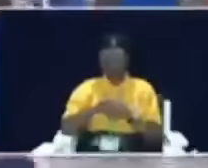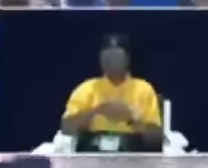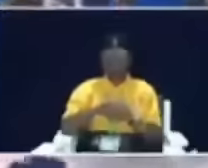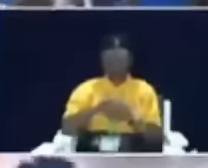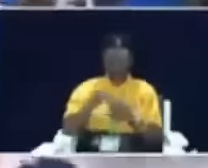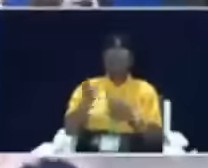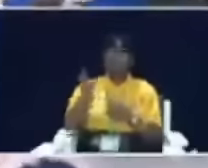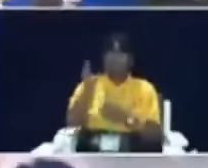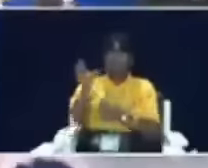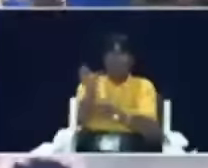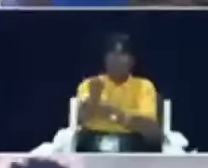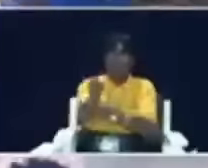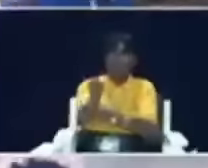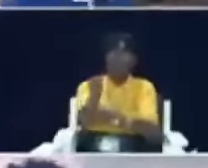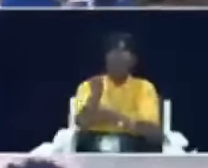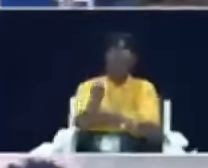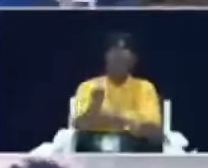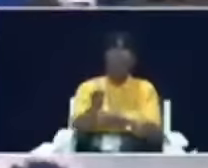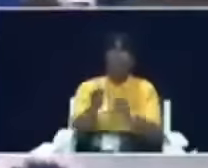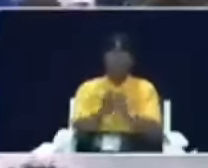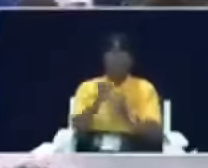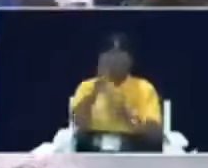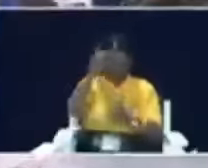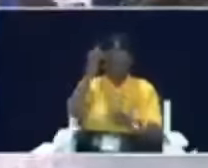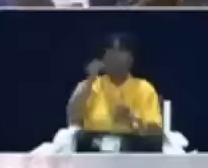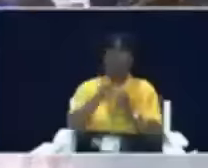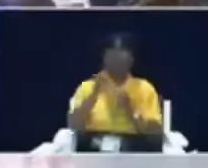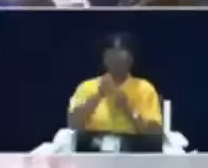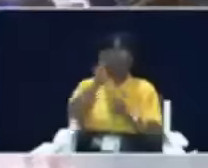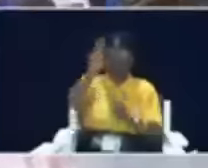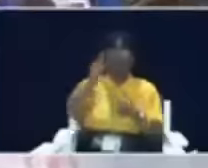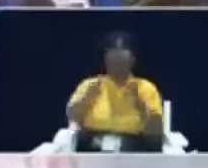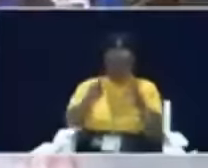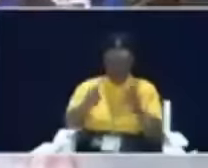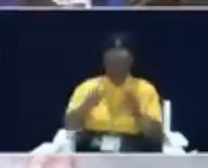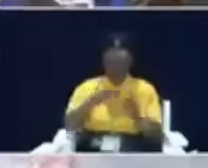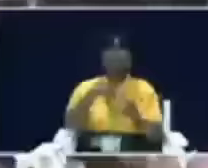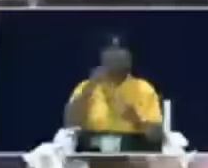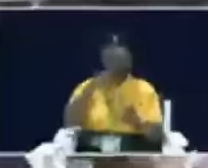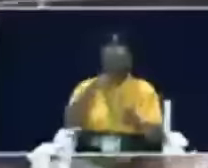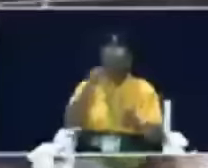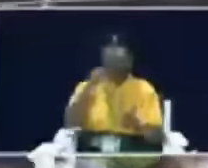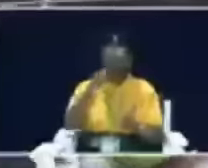Shake hands with one or two people and tell him or her, tonight is for me.